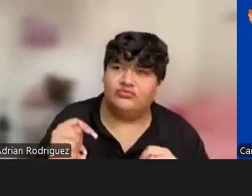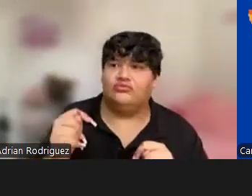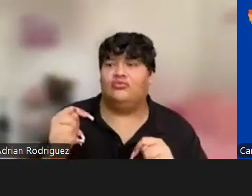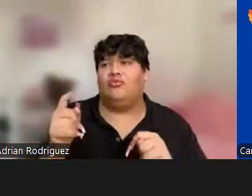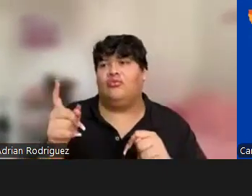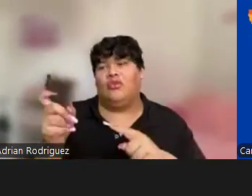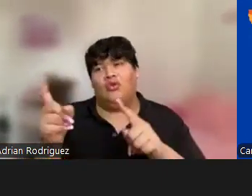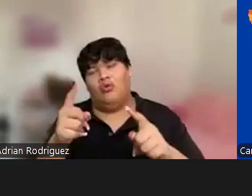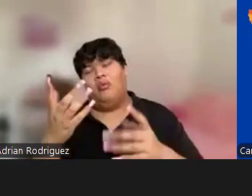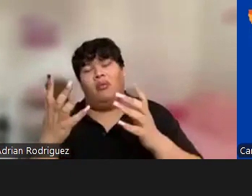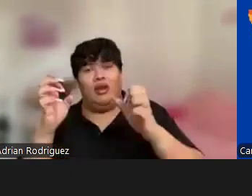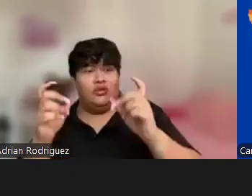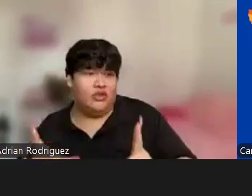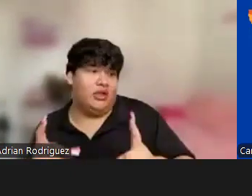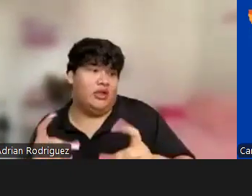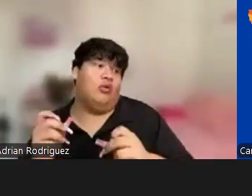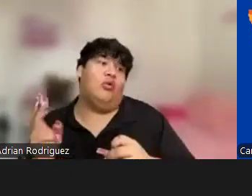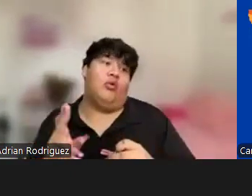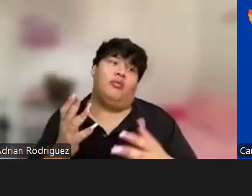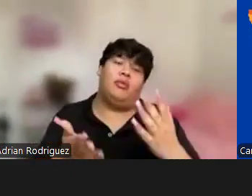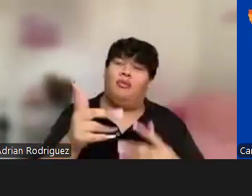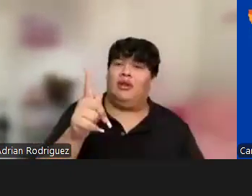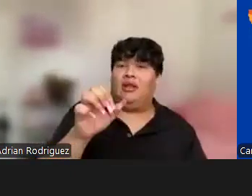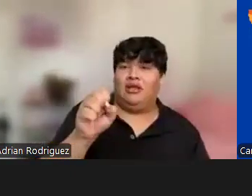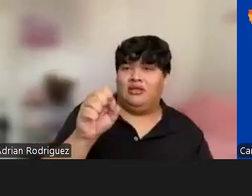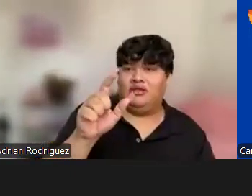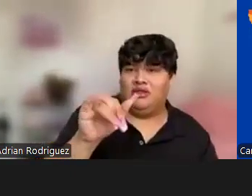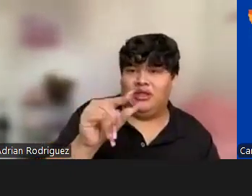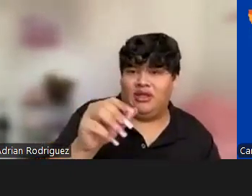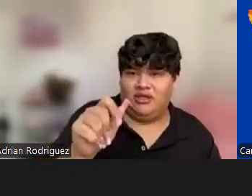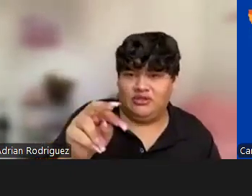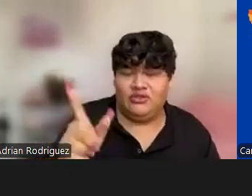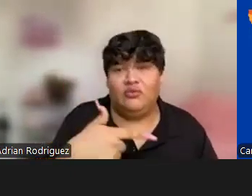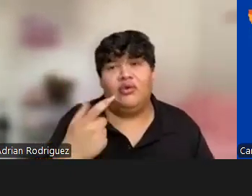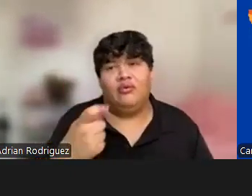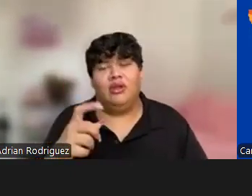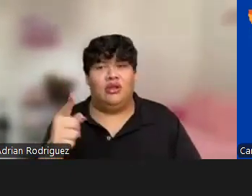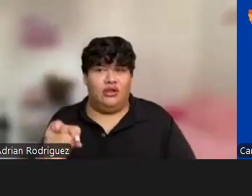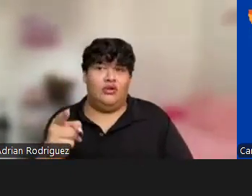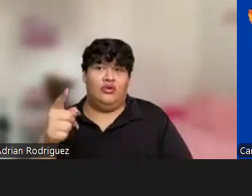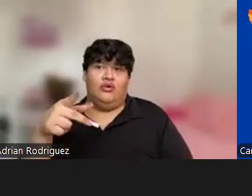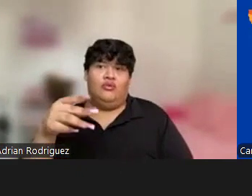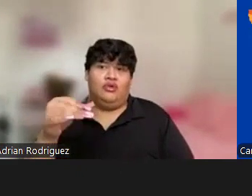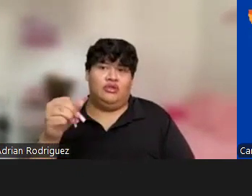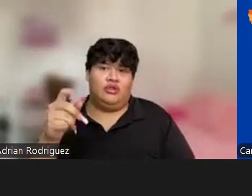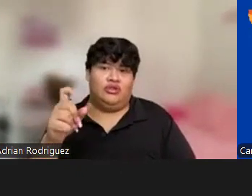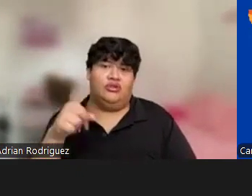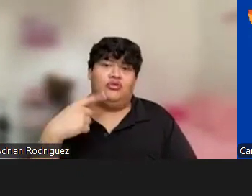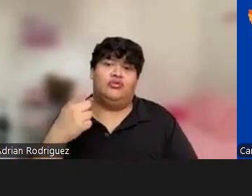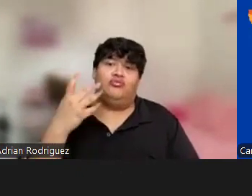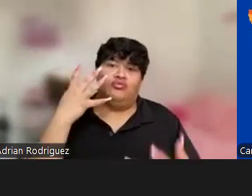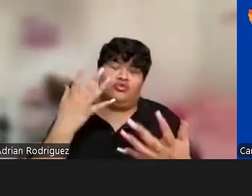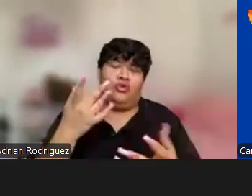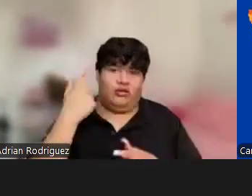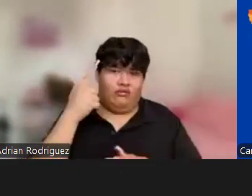of it's education, but part of it may be legislation that says, we really need you, physicians, to basically screen every